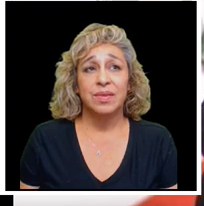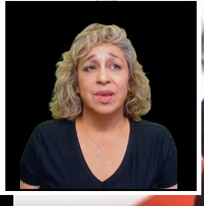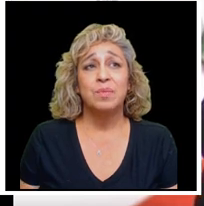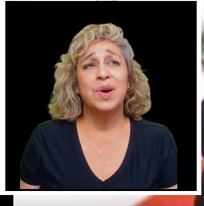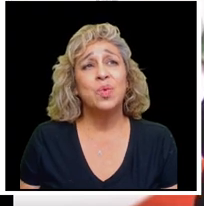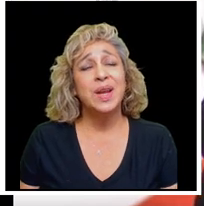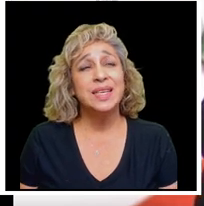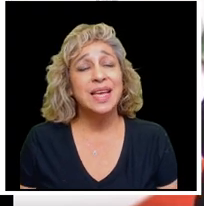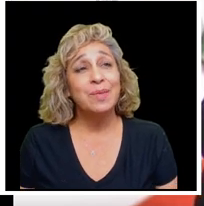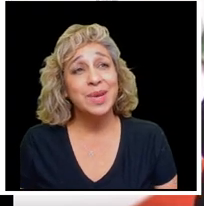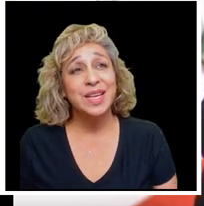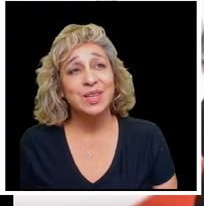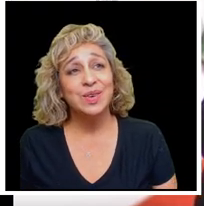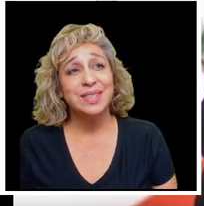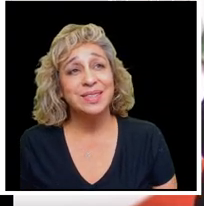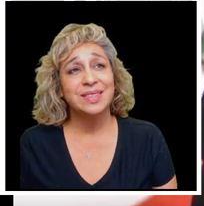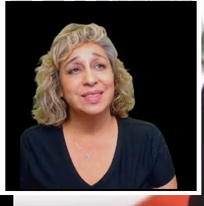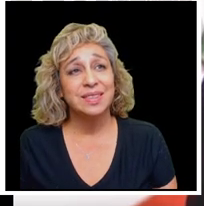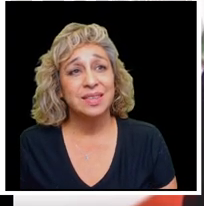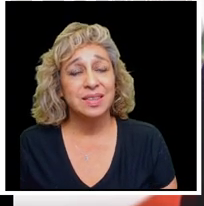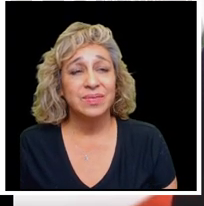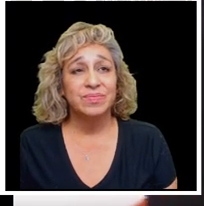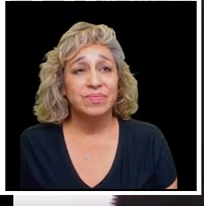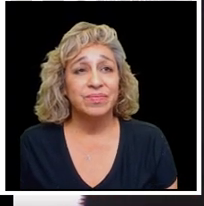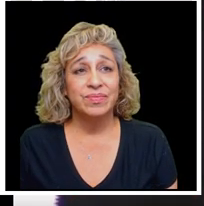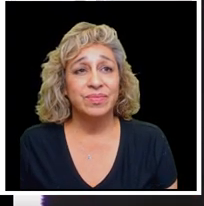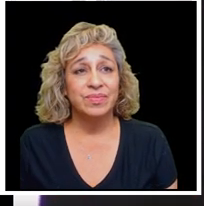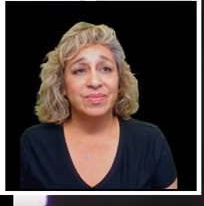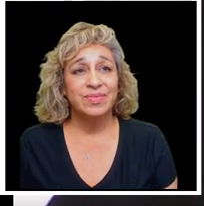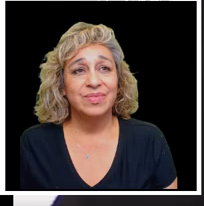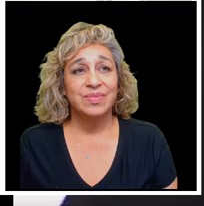but what is happening to us